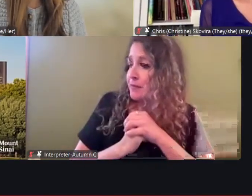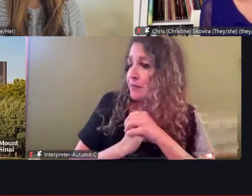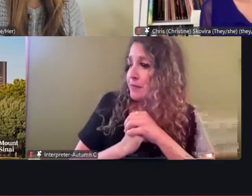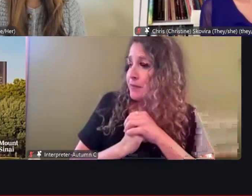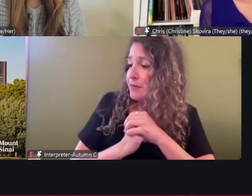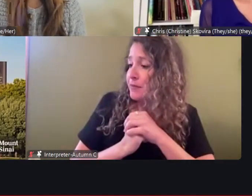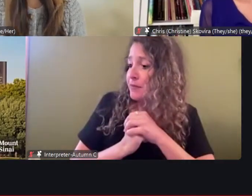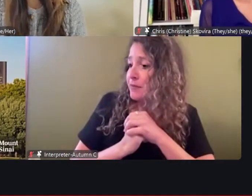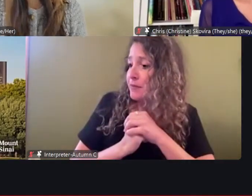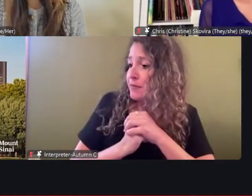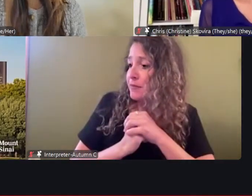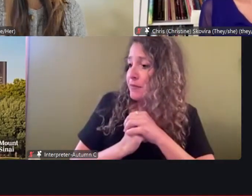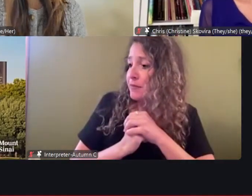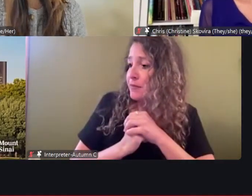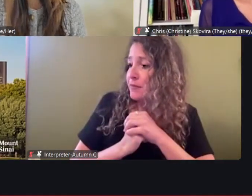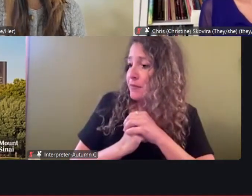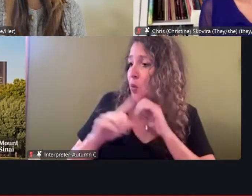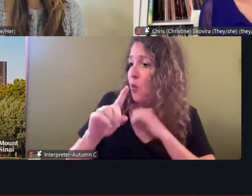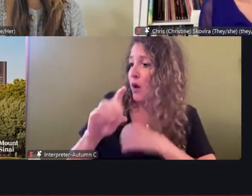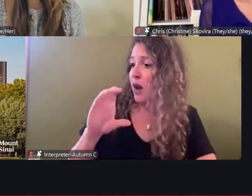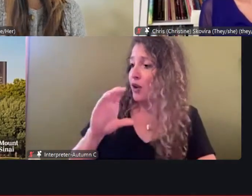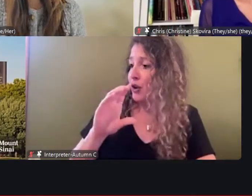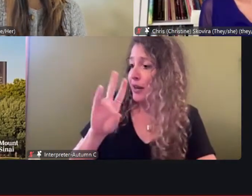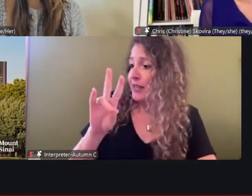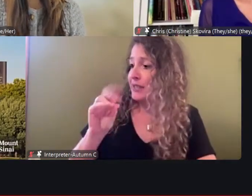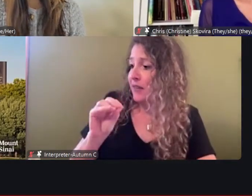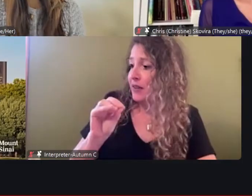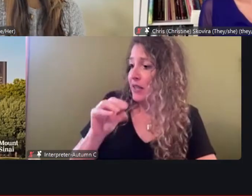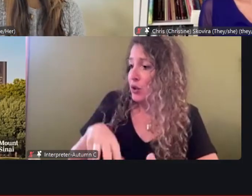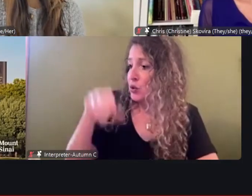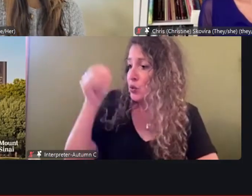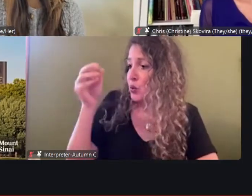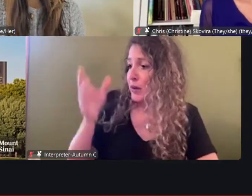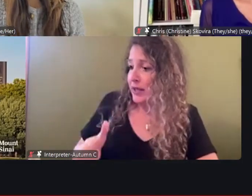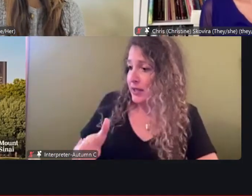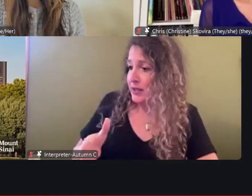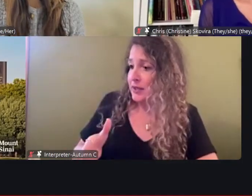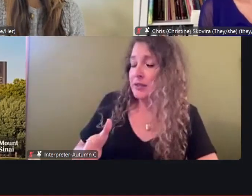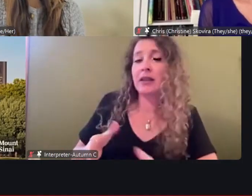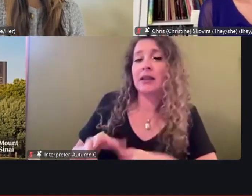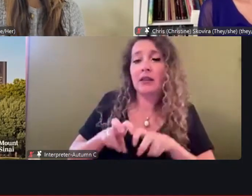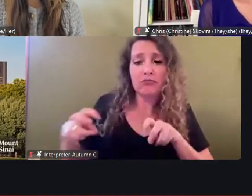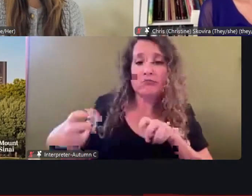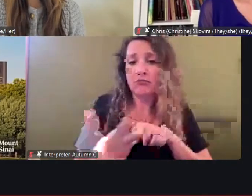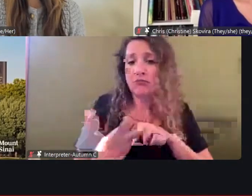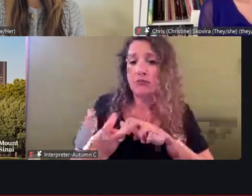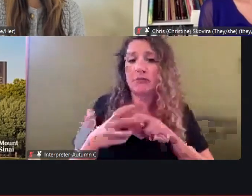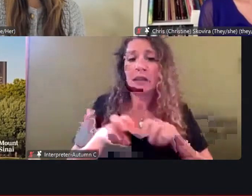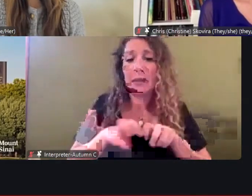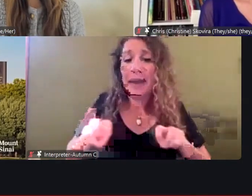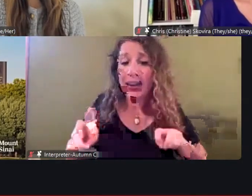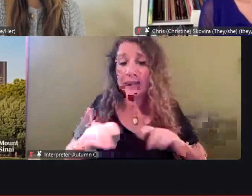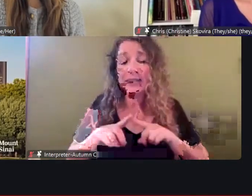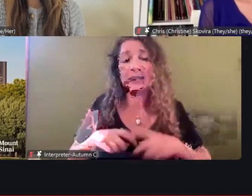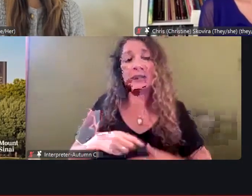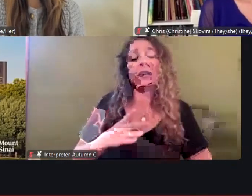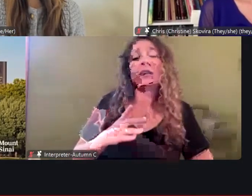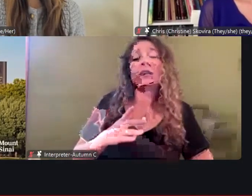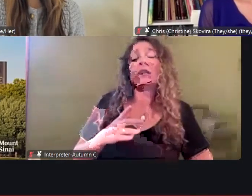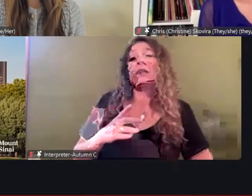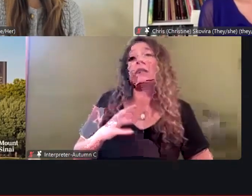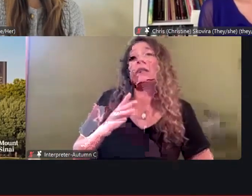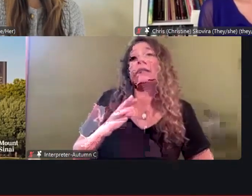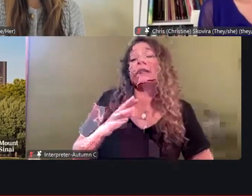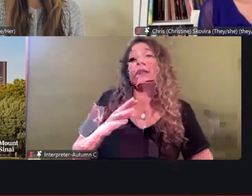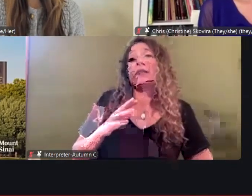It was 170 students around the tables, and the panelists were asked, our expert